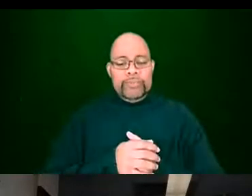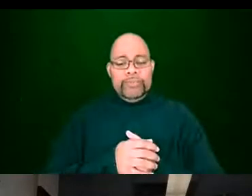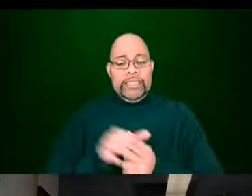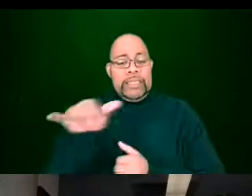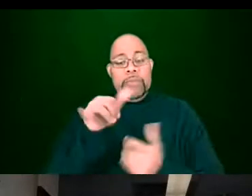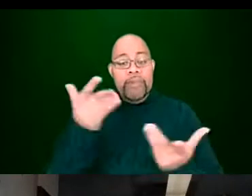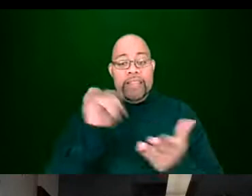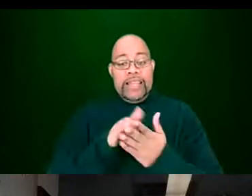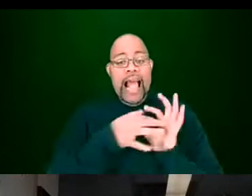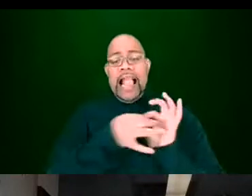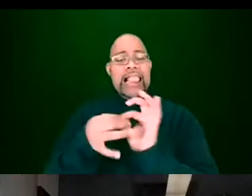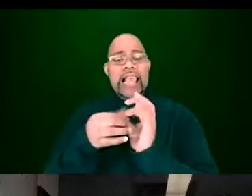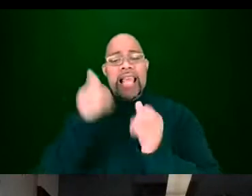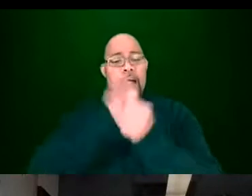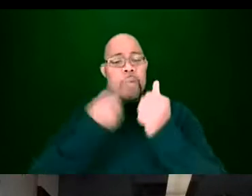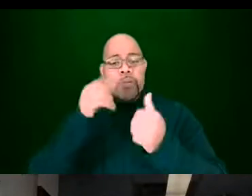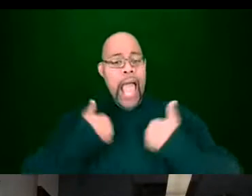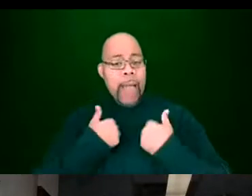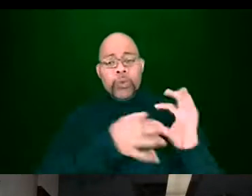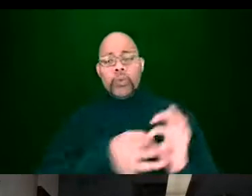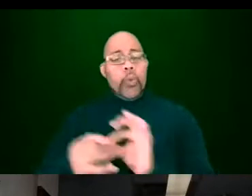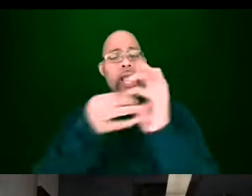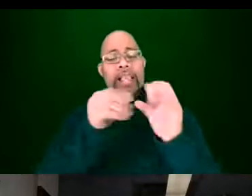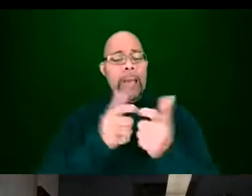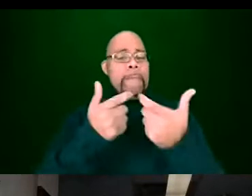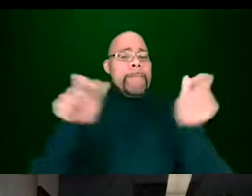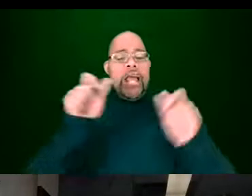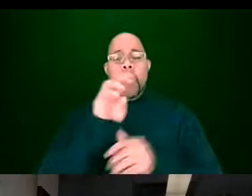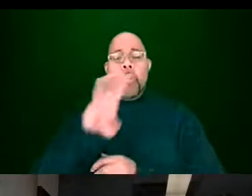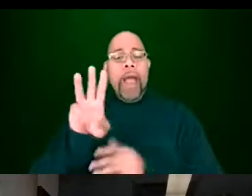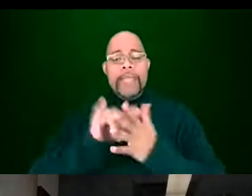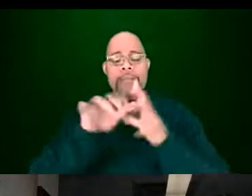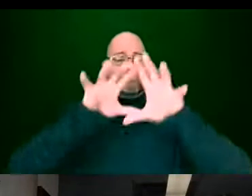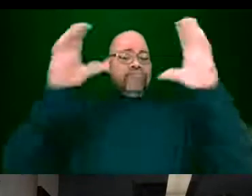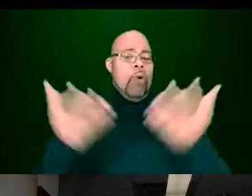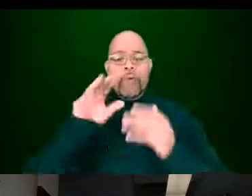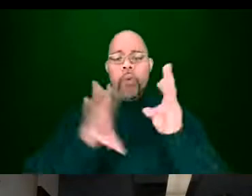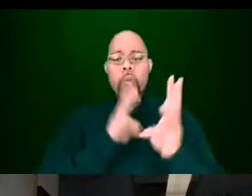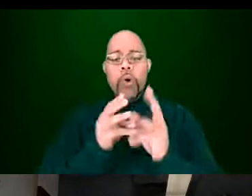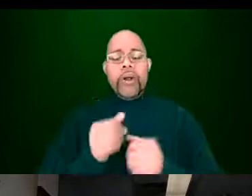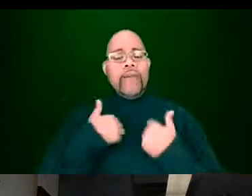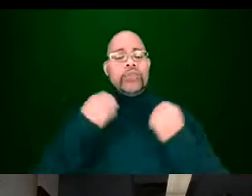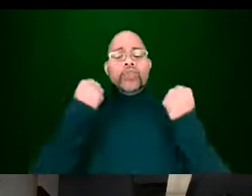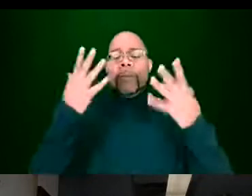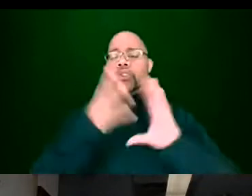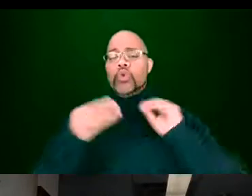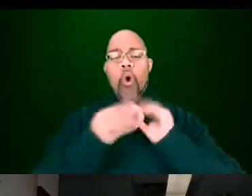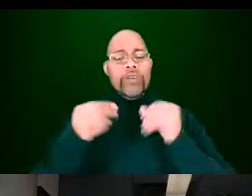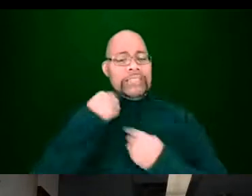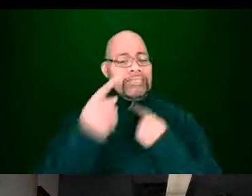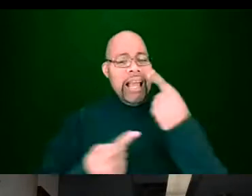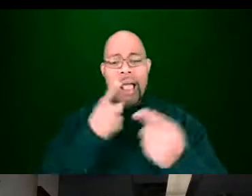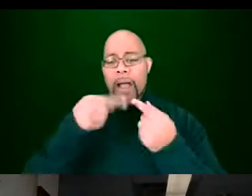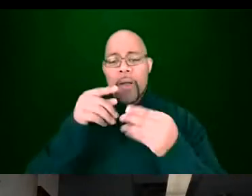that link each of these organisms together in a gigantic web that spans our world. There are so many stories to tell in the